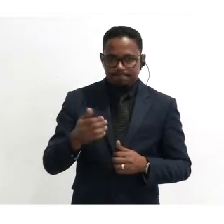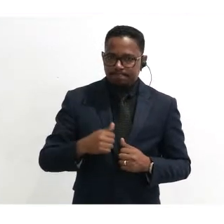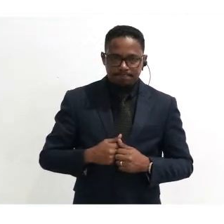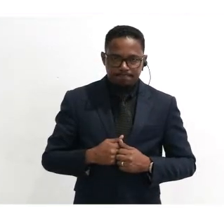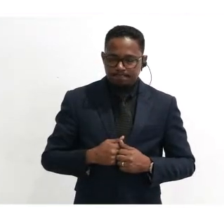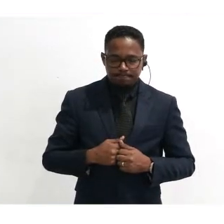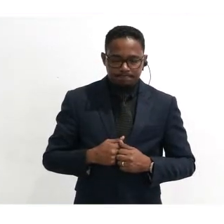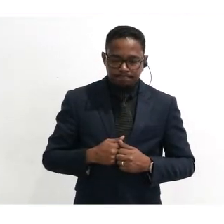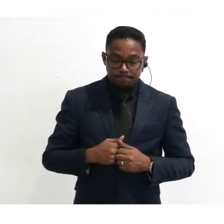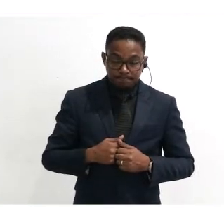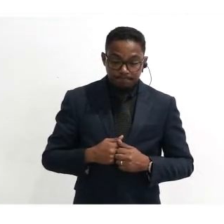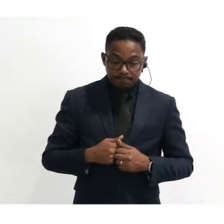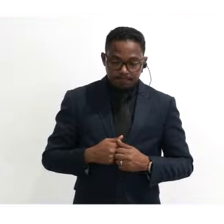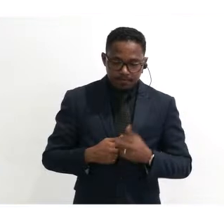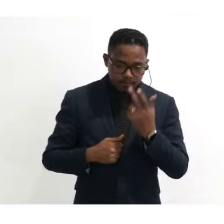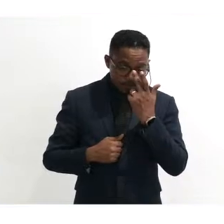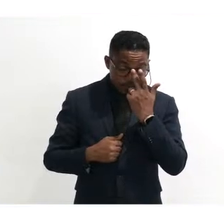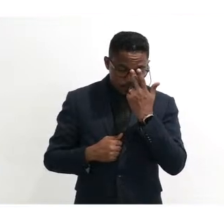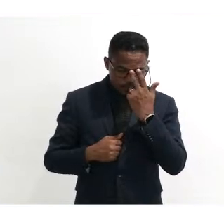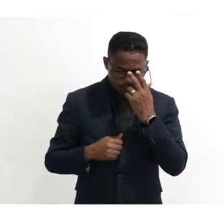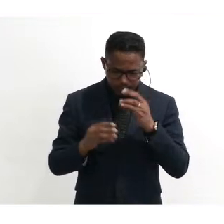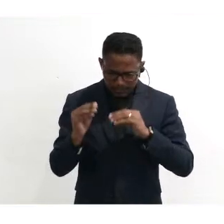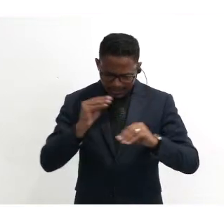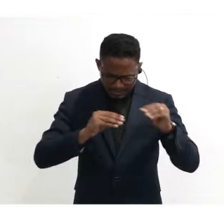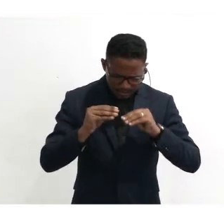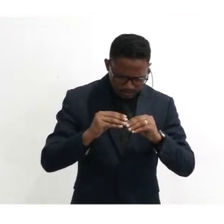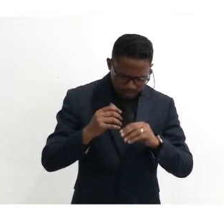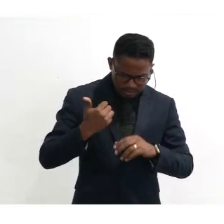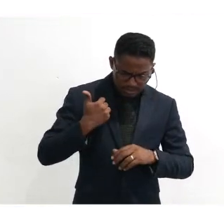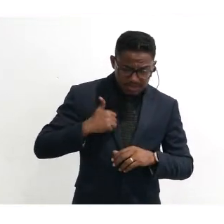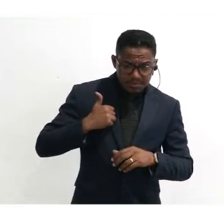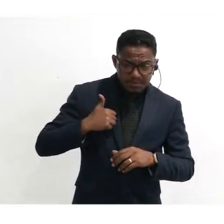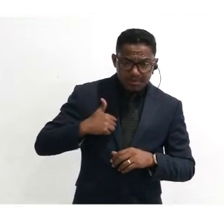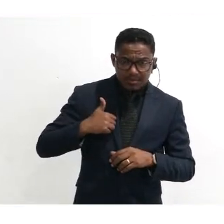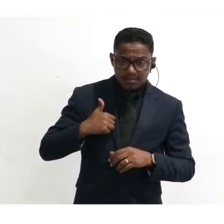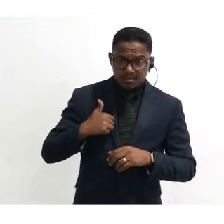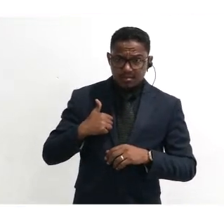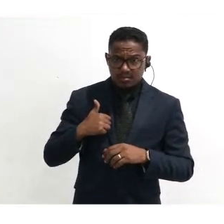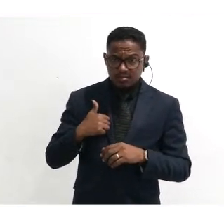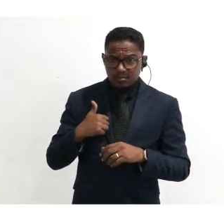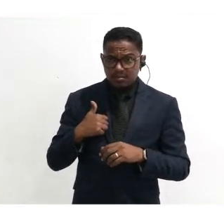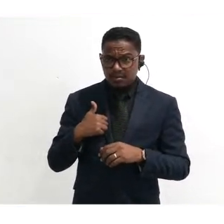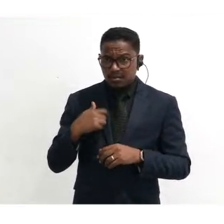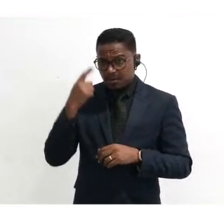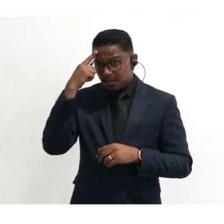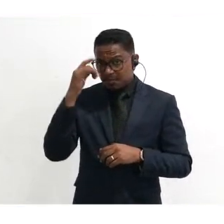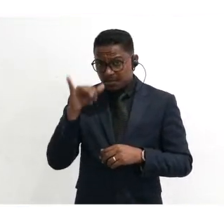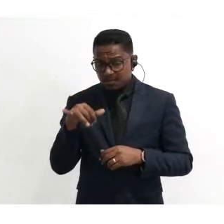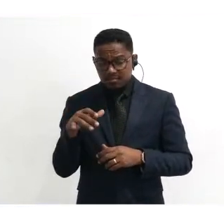assembly and test will become as automated as wafer fab anytime soon.